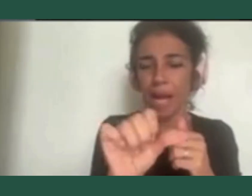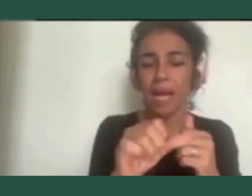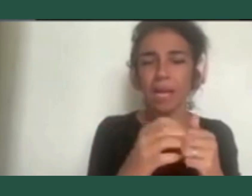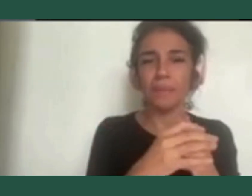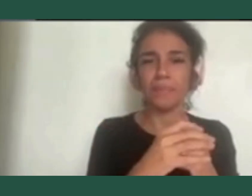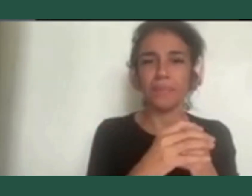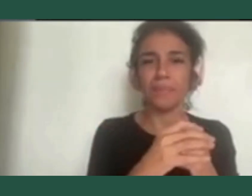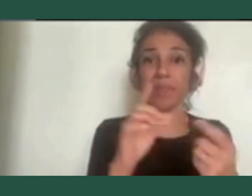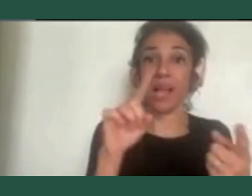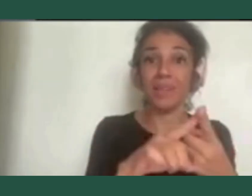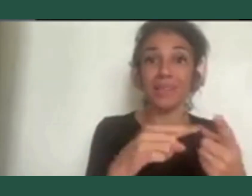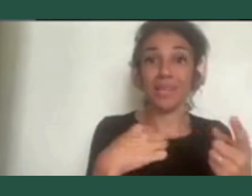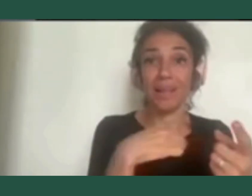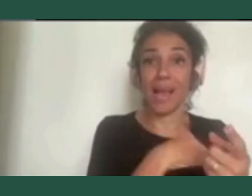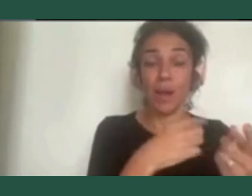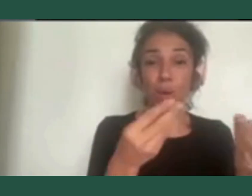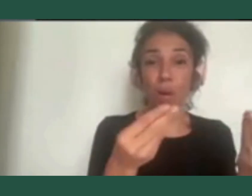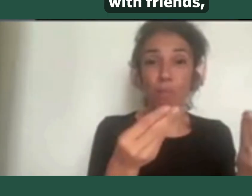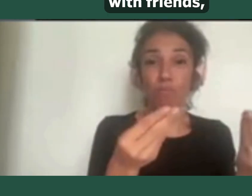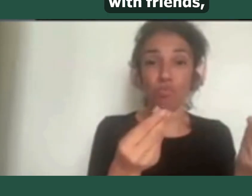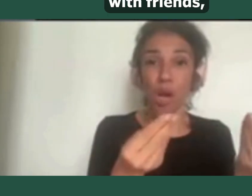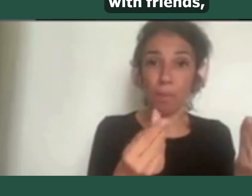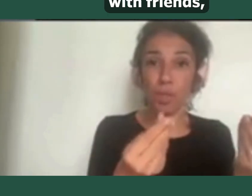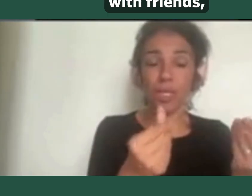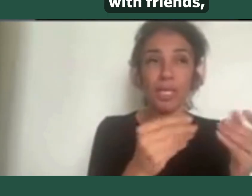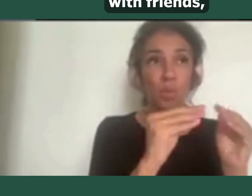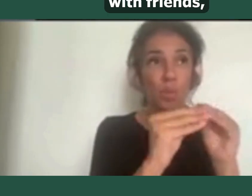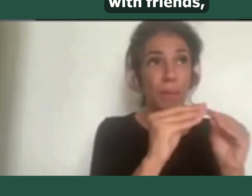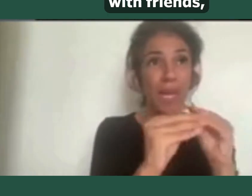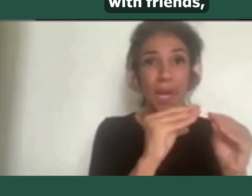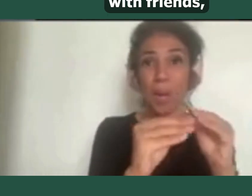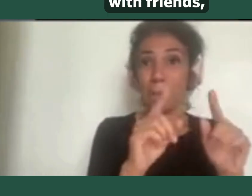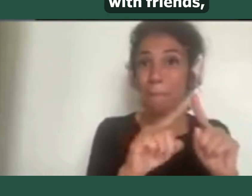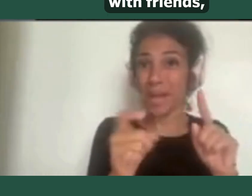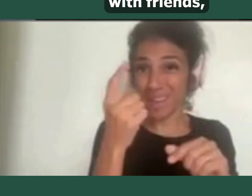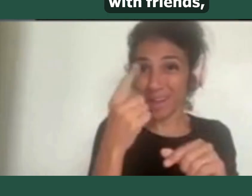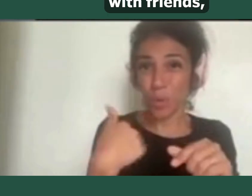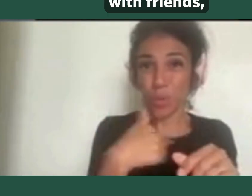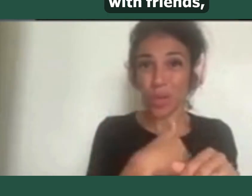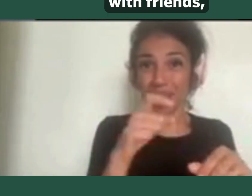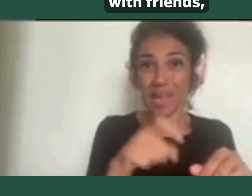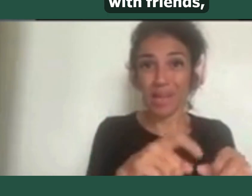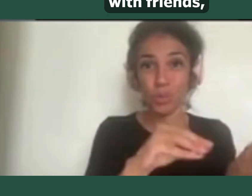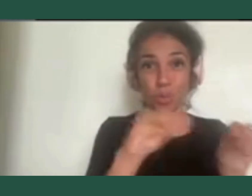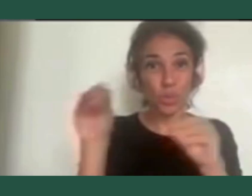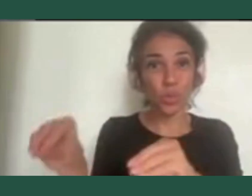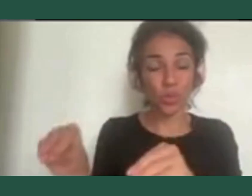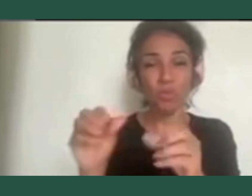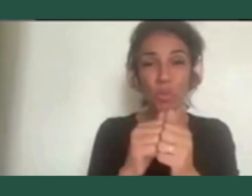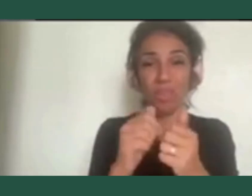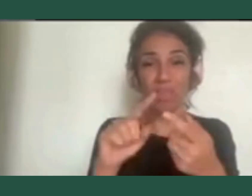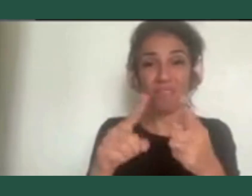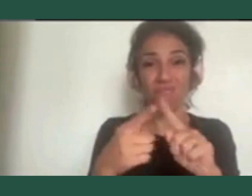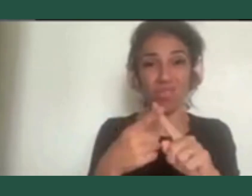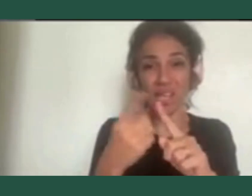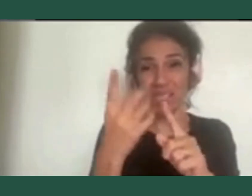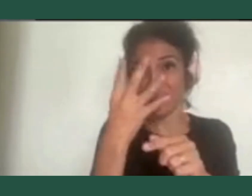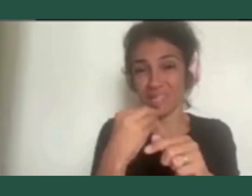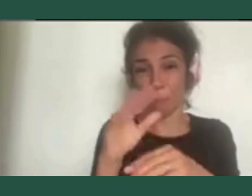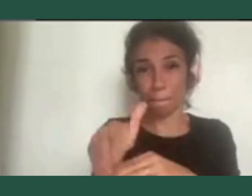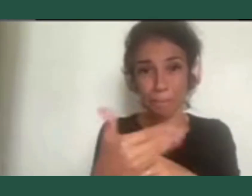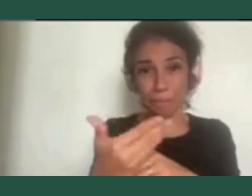property began to repair places. But we literally had to move, stay with friends,